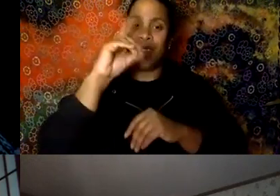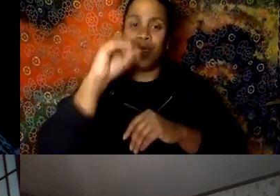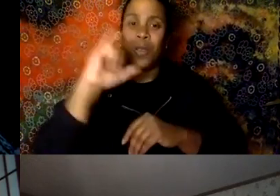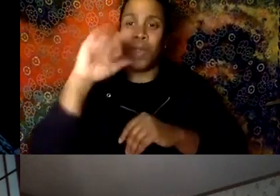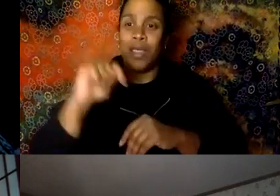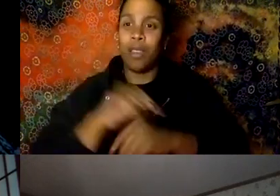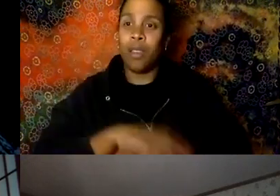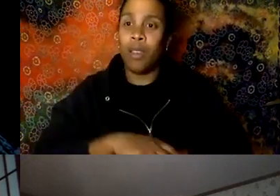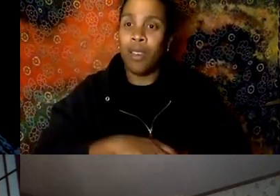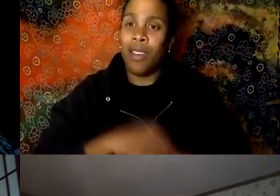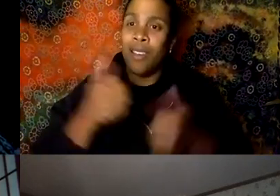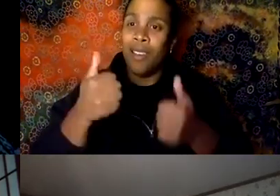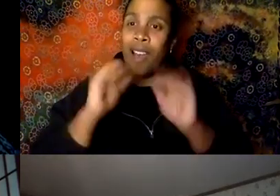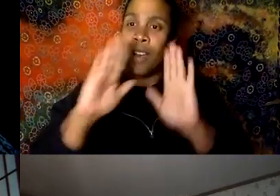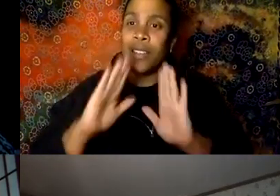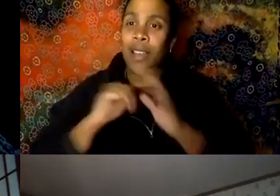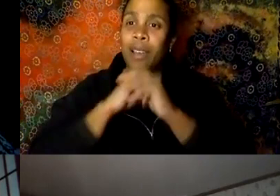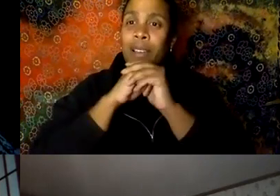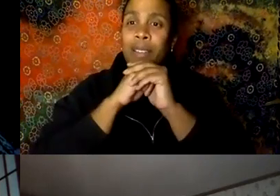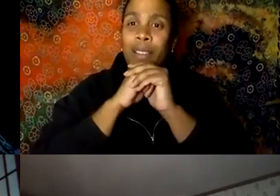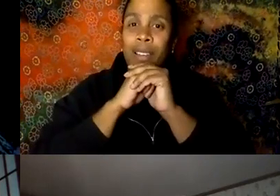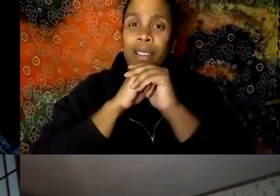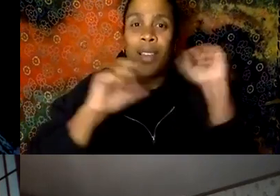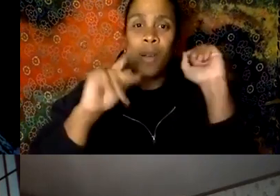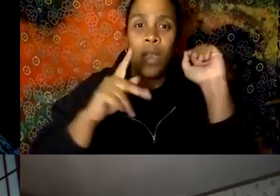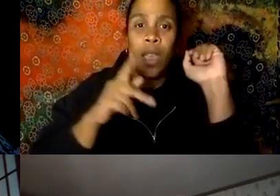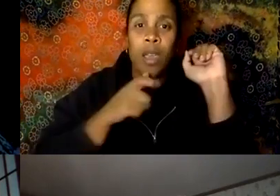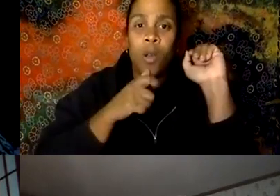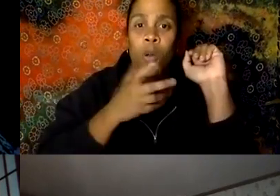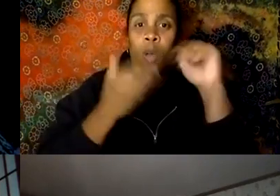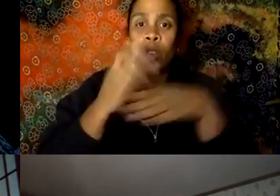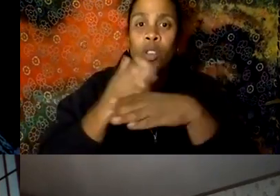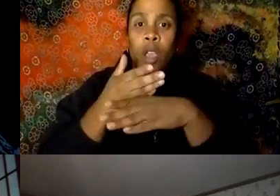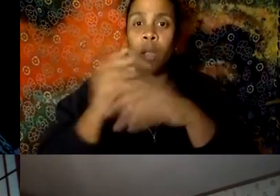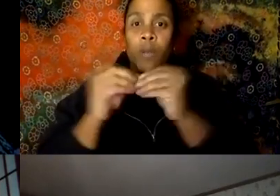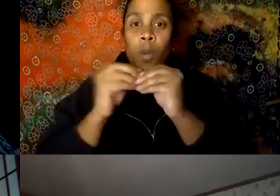That's great. That's great. All right. Anyone have anything else to share with Angela?